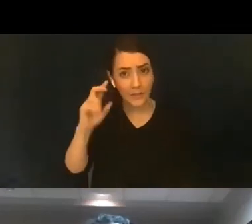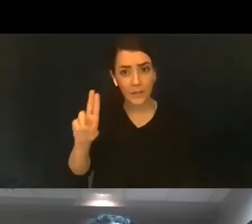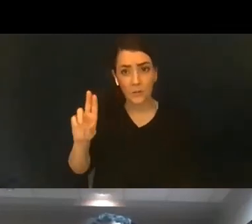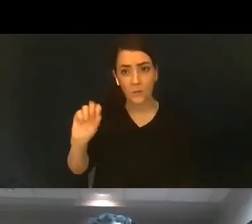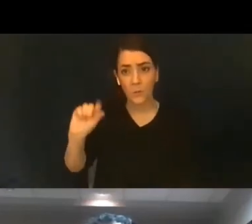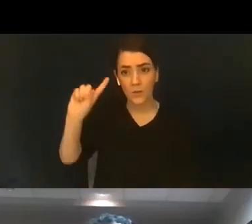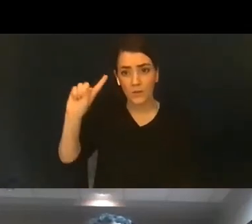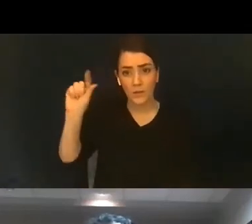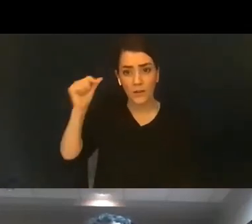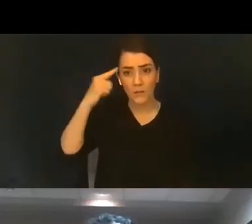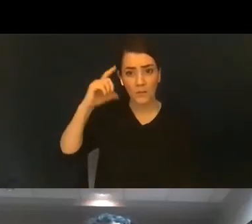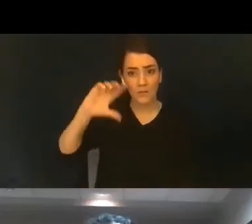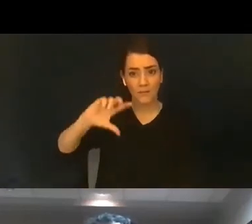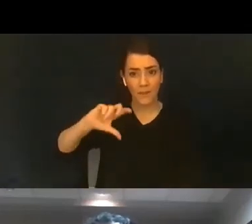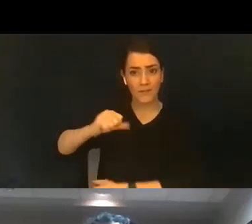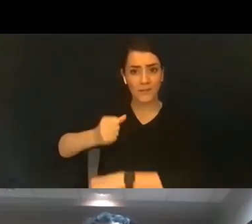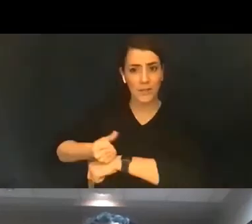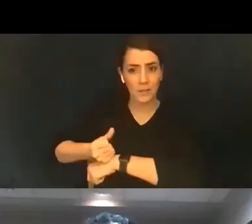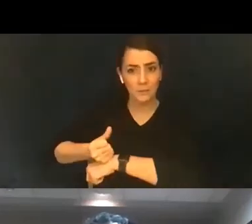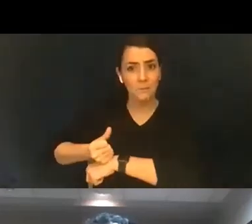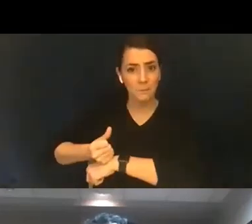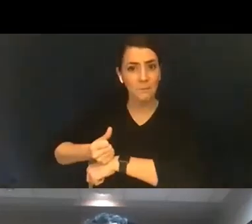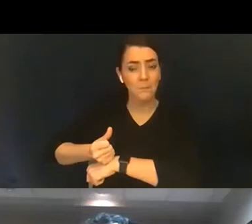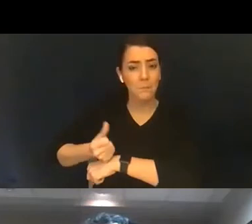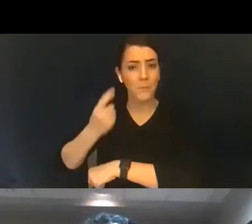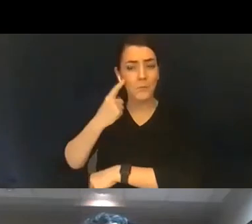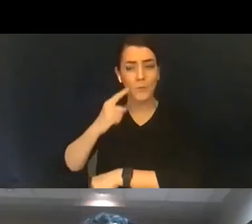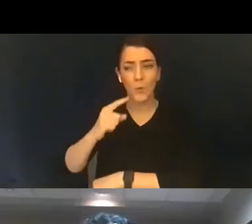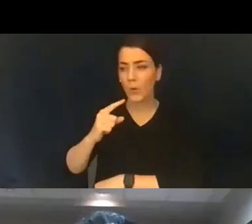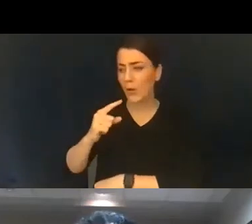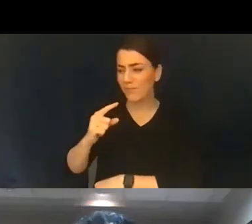And we would promote events